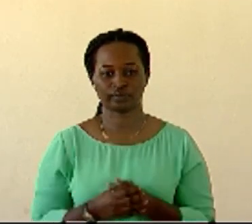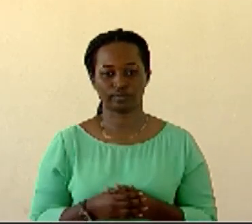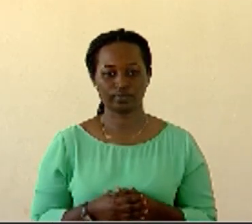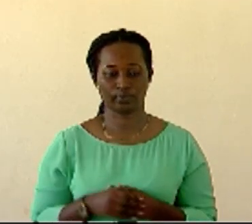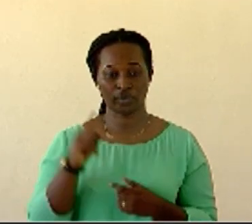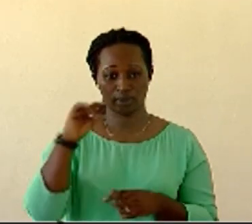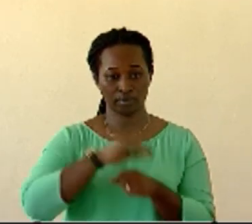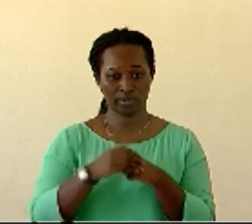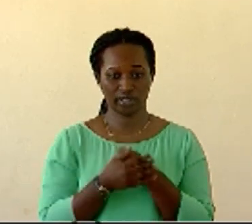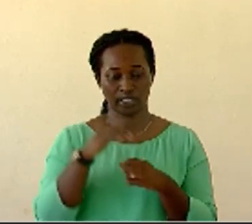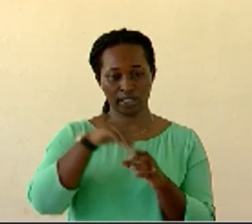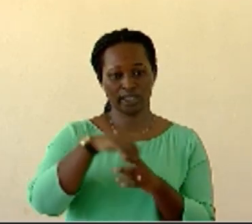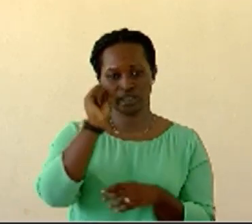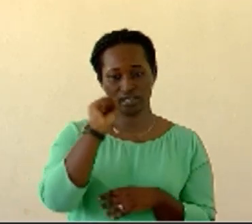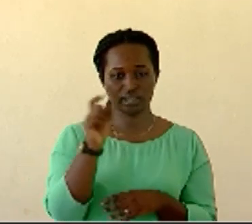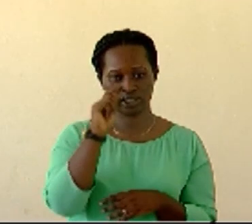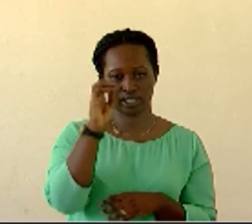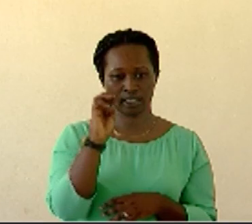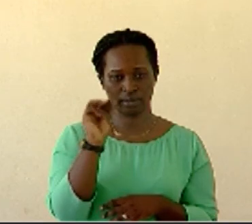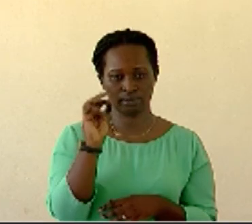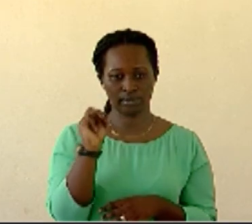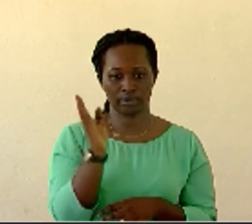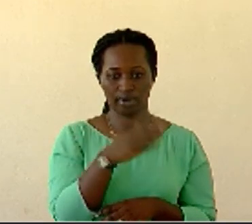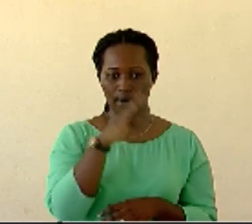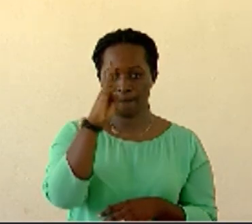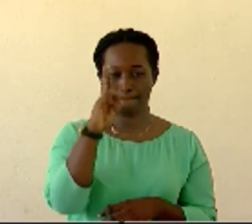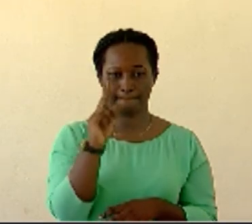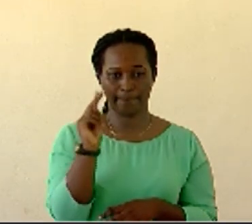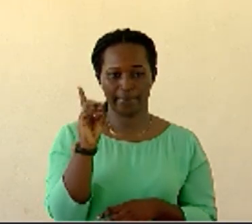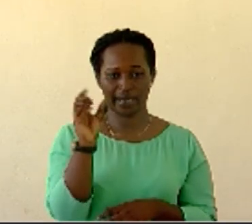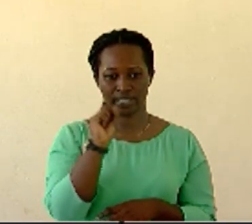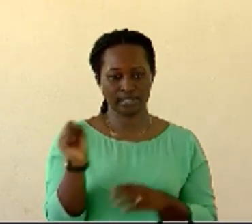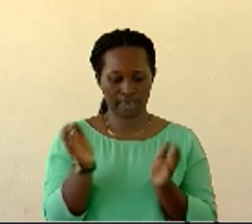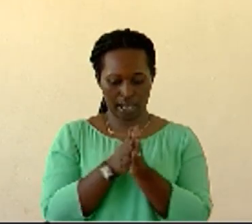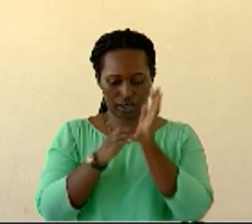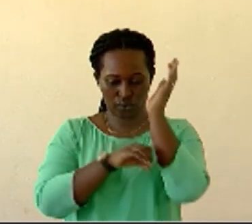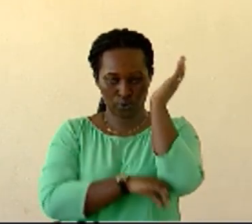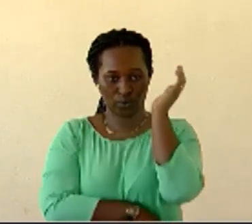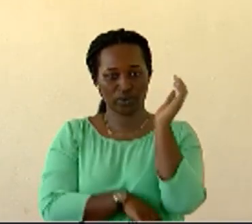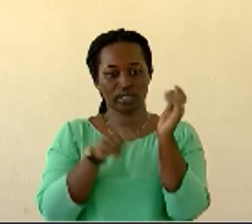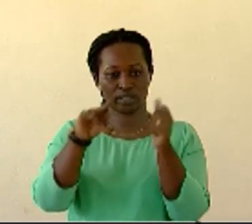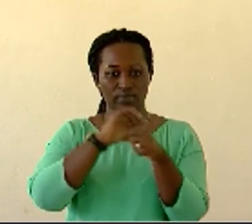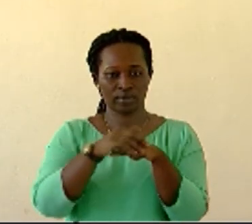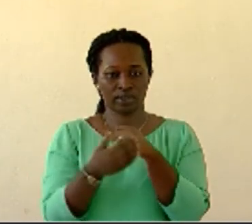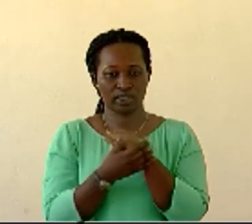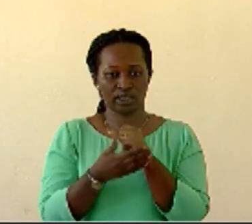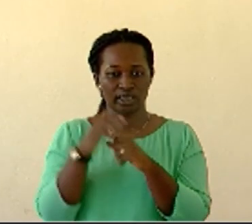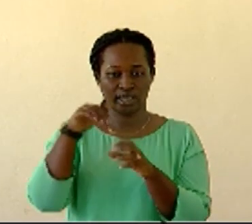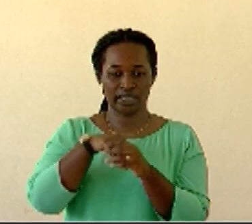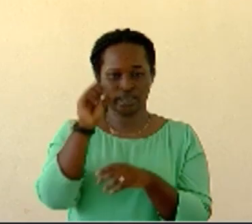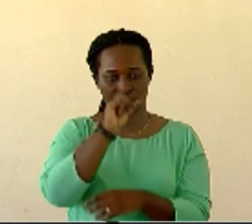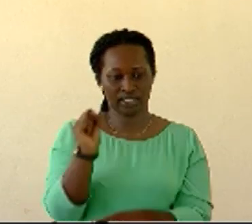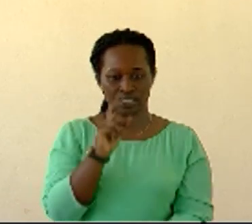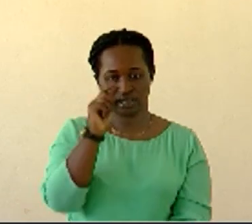are produced in the stem, buds, and root tips. And auxin is a plant hormone produced in the stem tip that